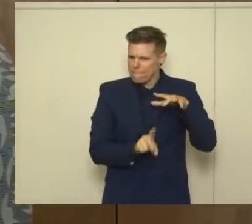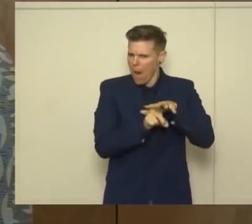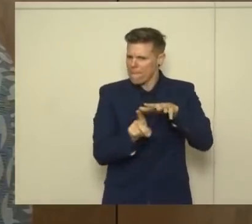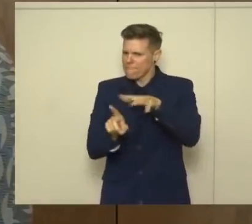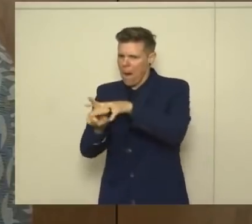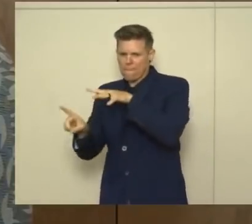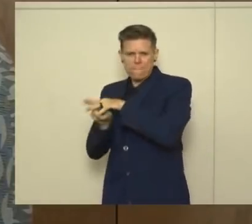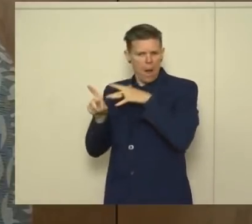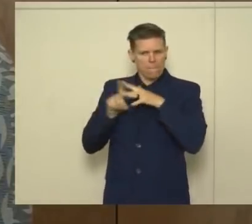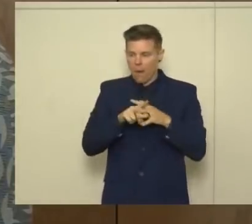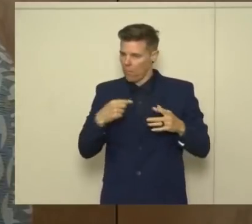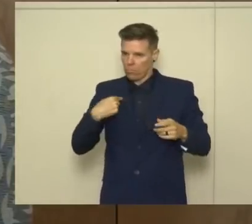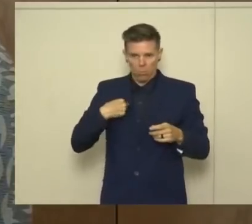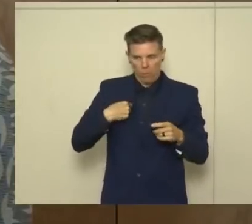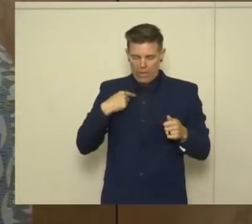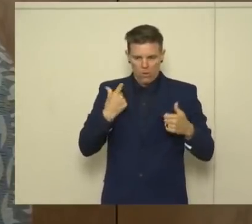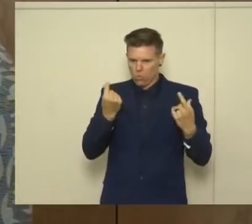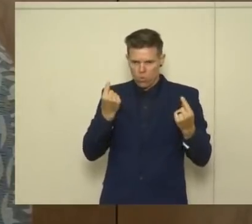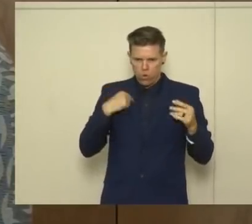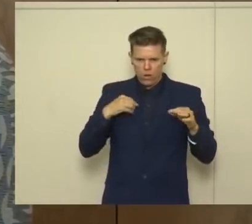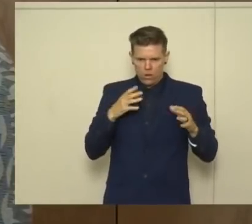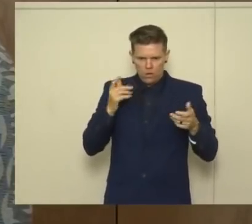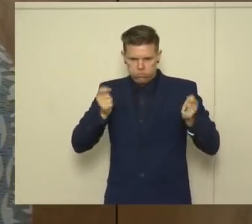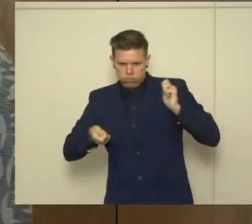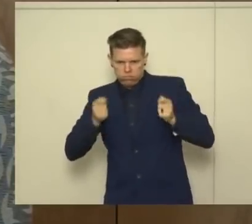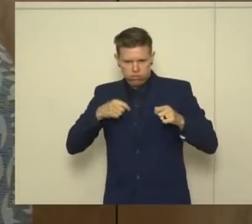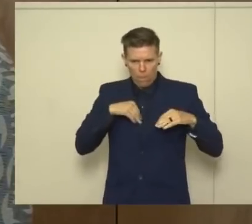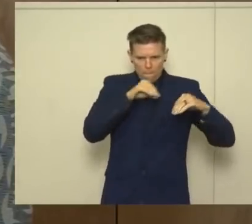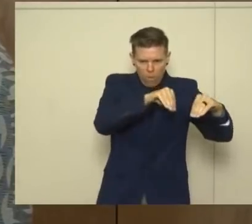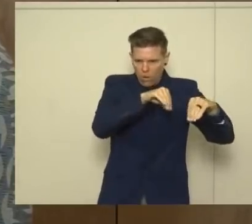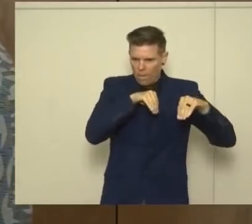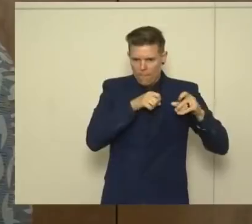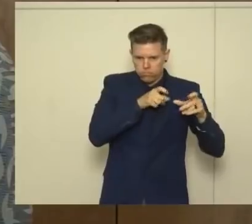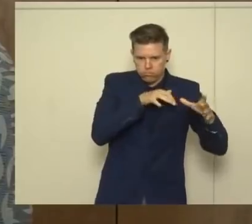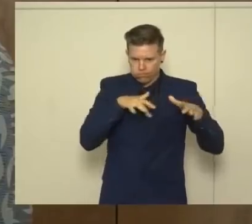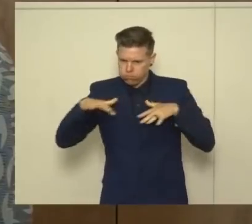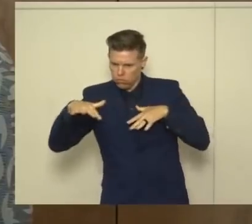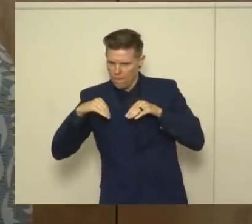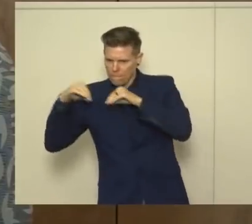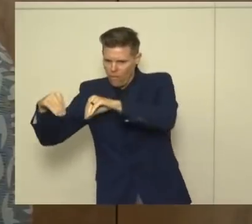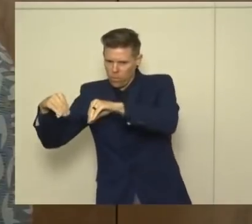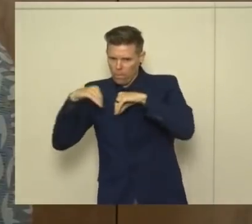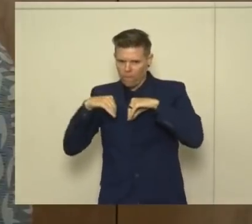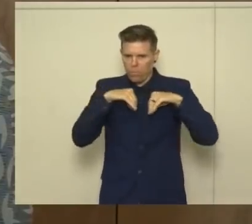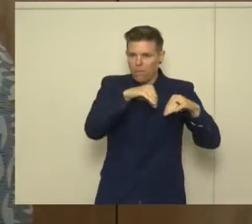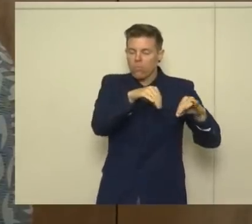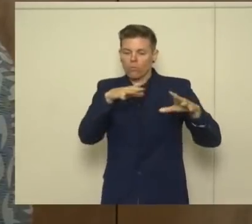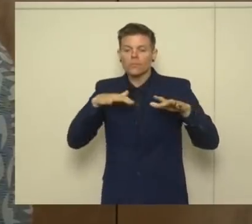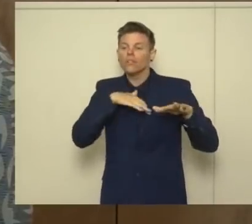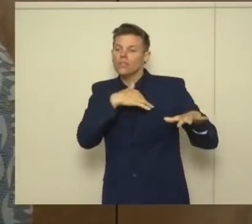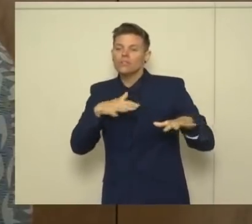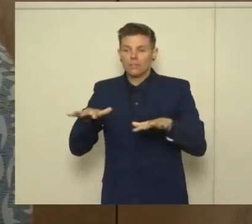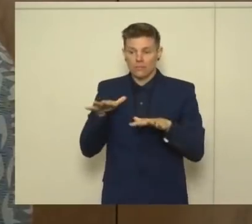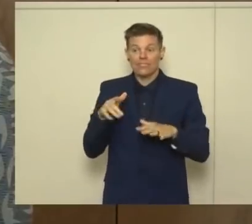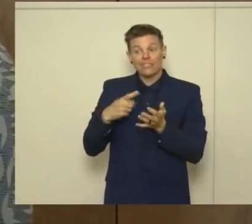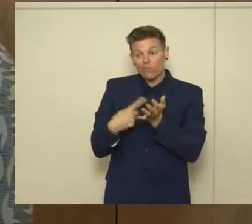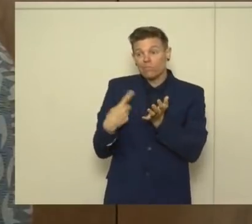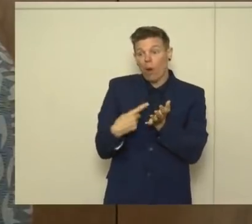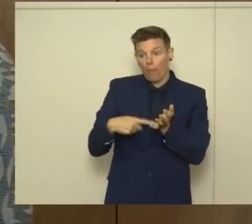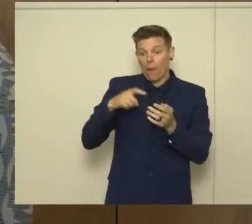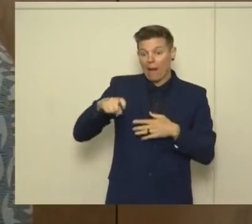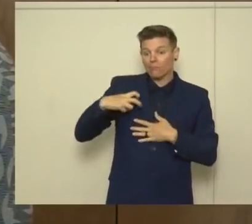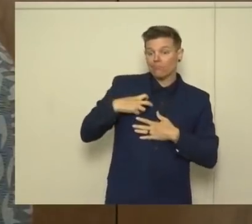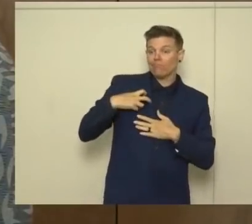testing supplies to be run through another laboratory, and they don't talk to us. And we had that issue. We actually had it a couple of times.